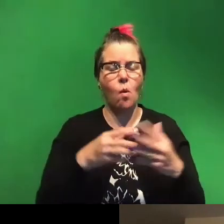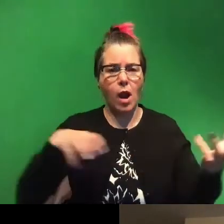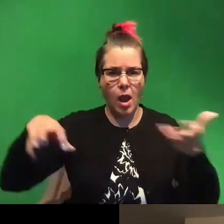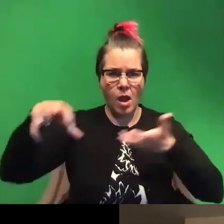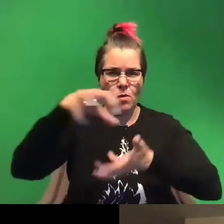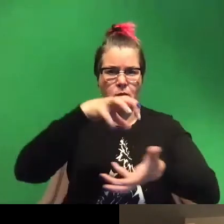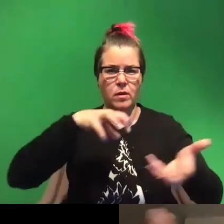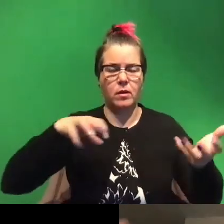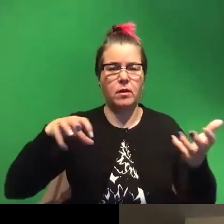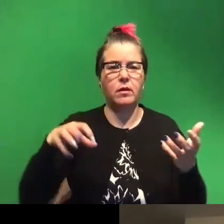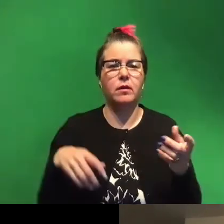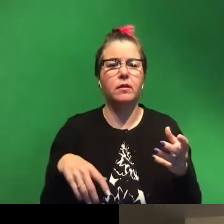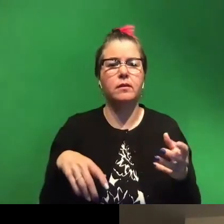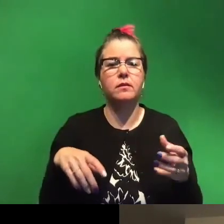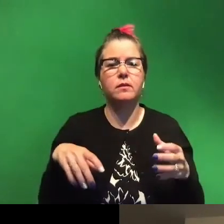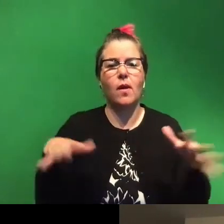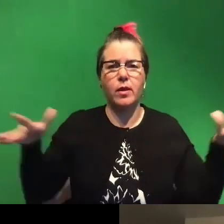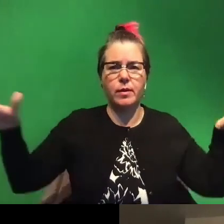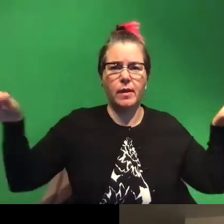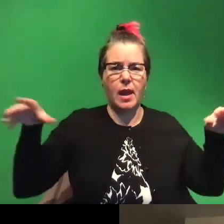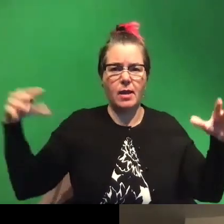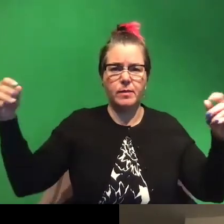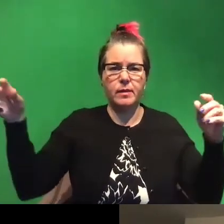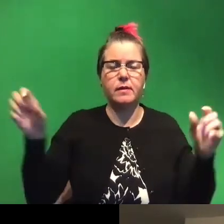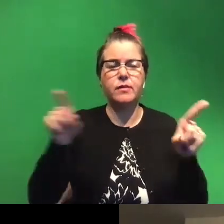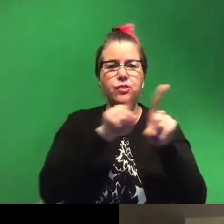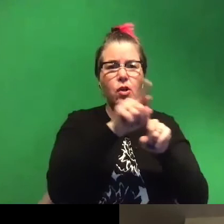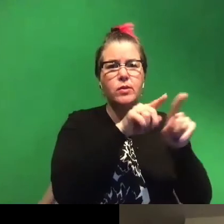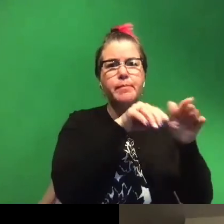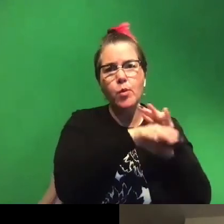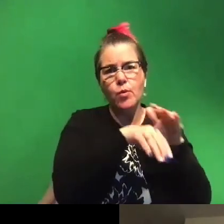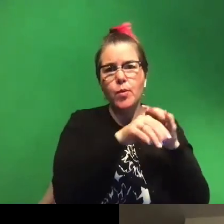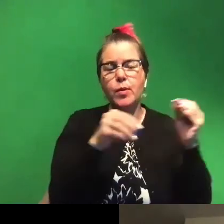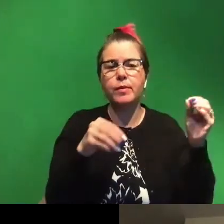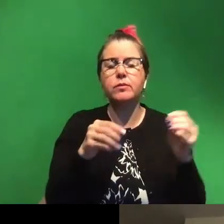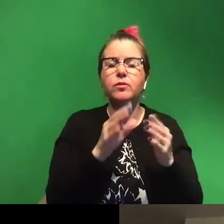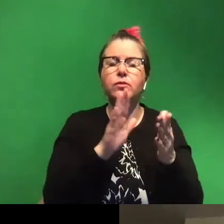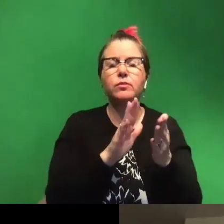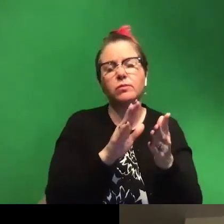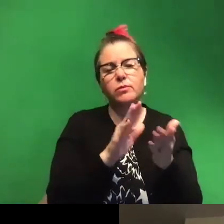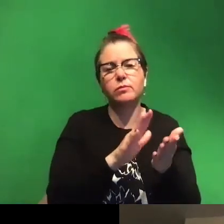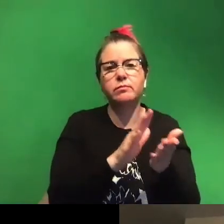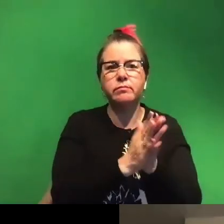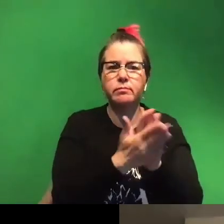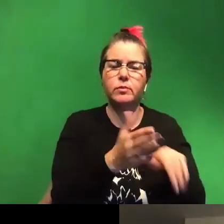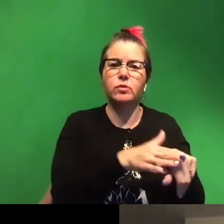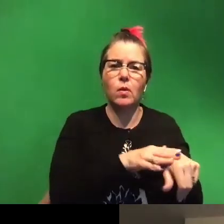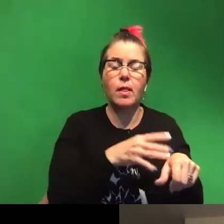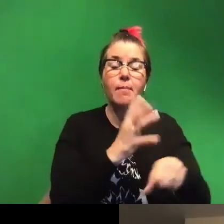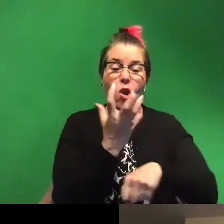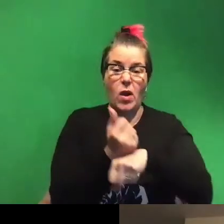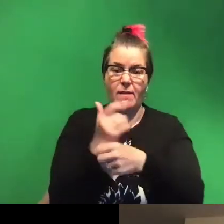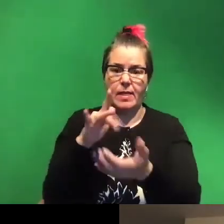and here, like in the outskirts, you have stars being born very slowly, but the gravity in the center